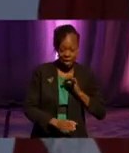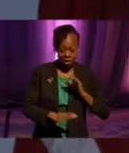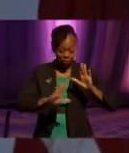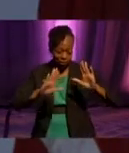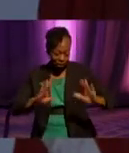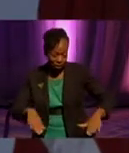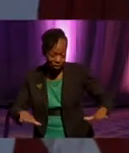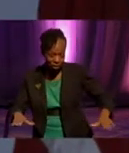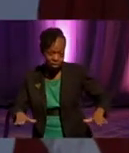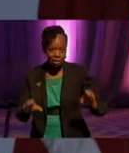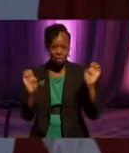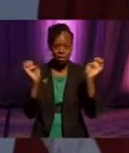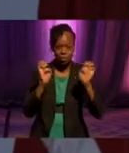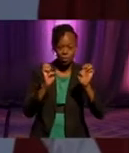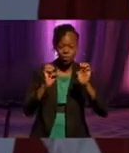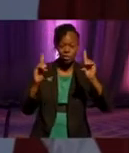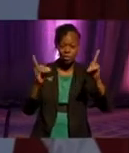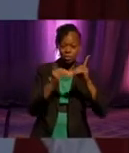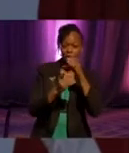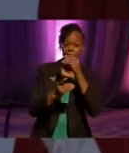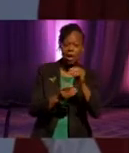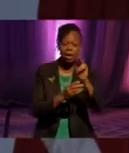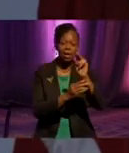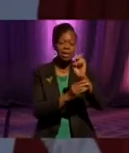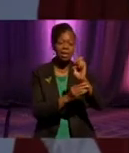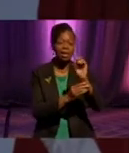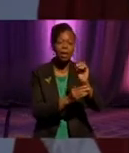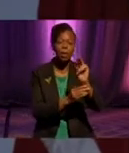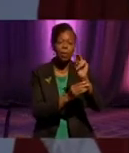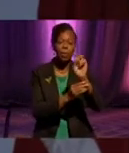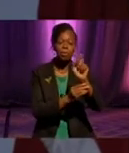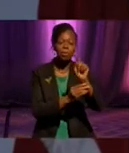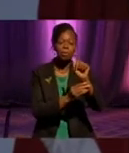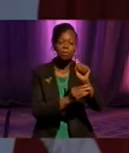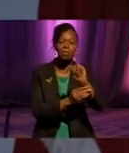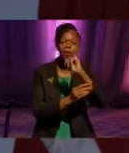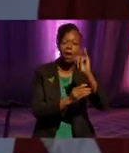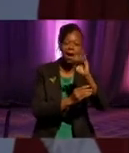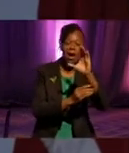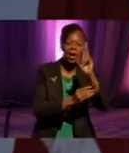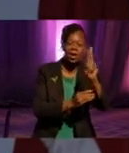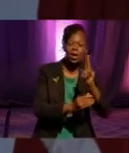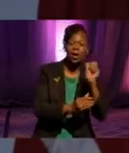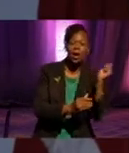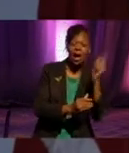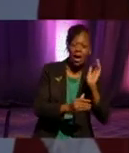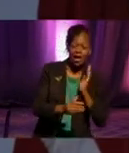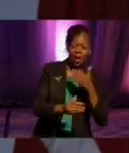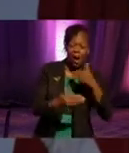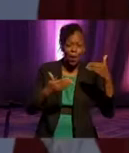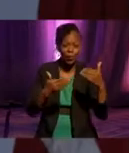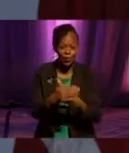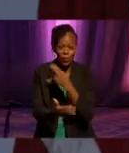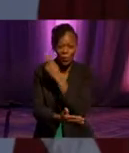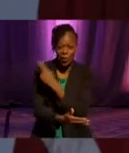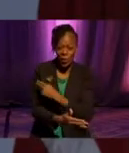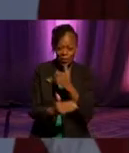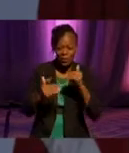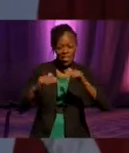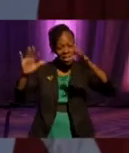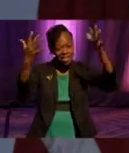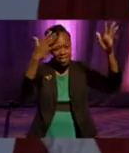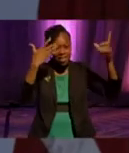Emergency Department and the Neonatal Intensive Care Unit at our new hospital. So let's hear it for